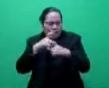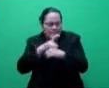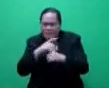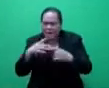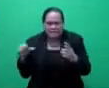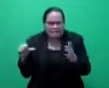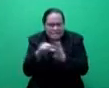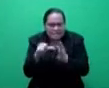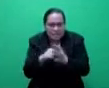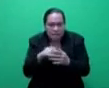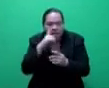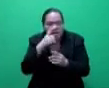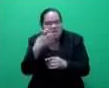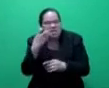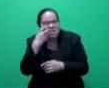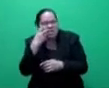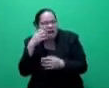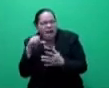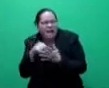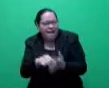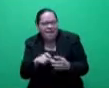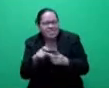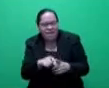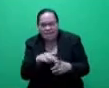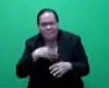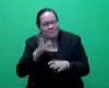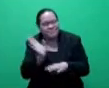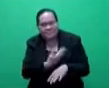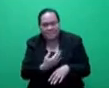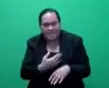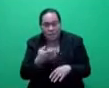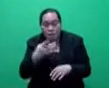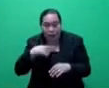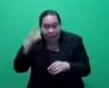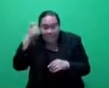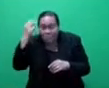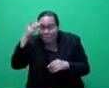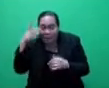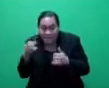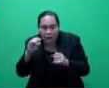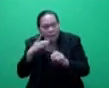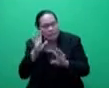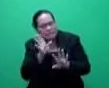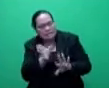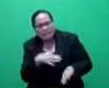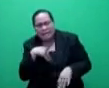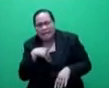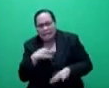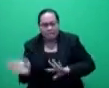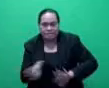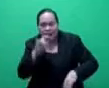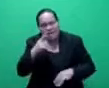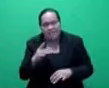procedures discourages individuals to turn a great business idea into a reality. Rolling out